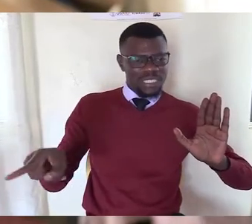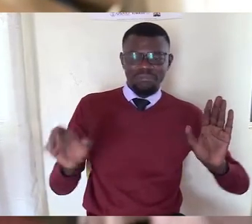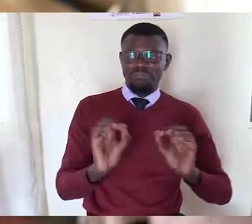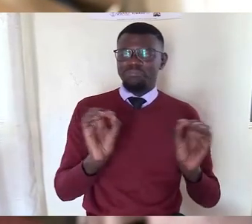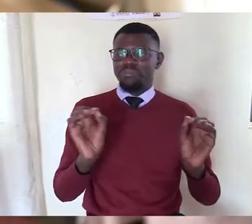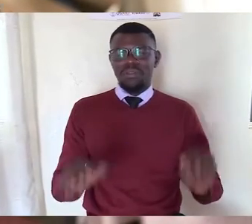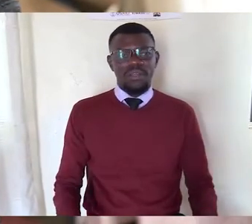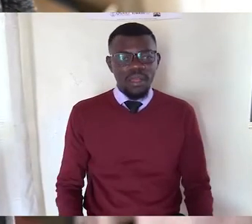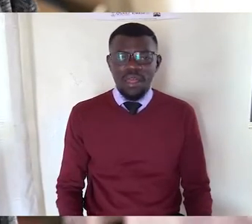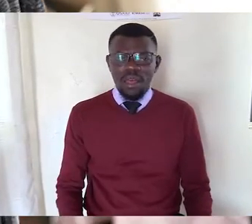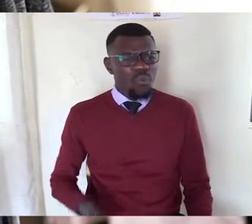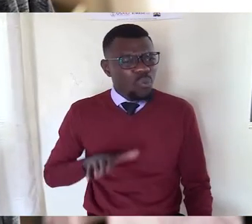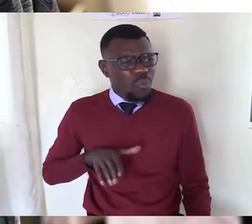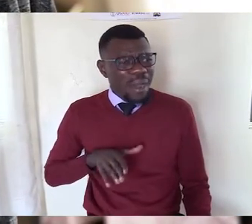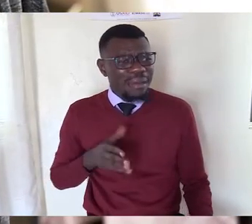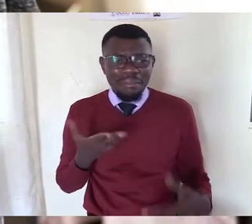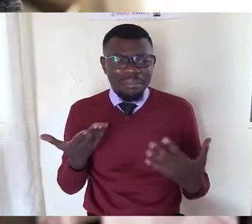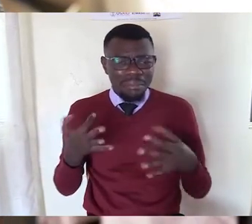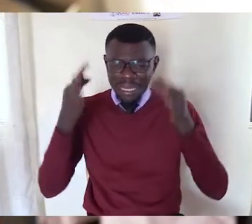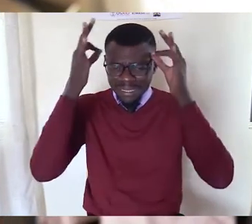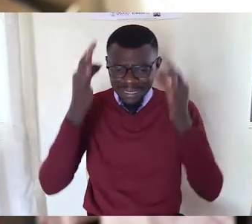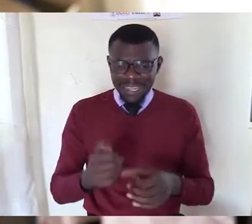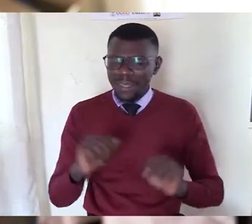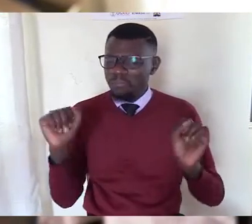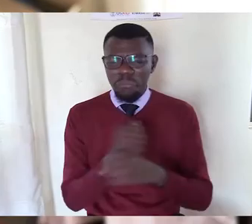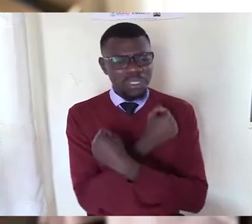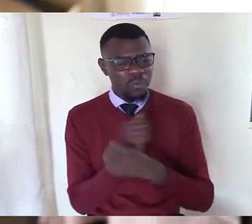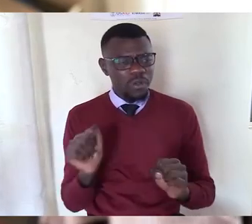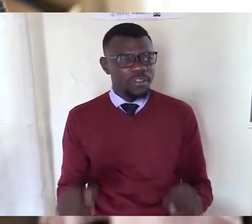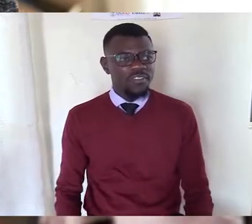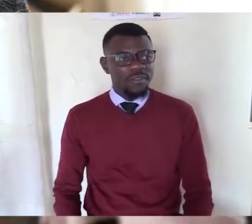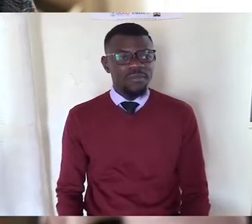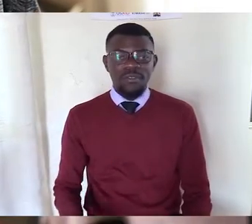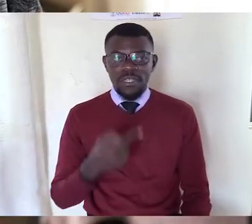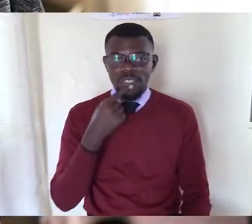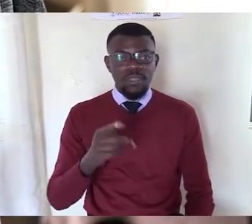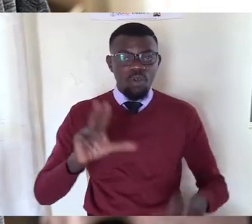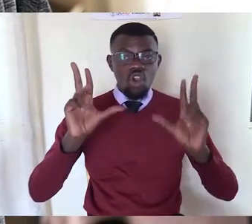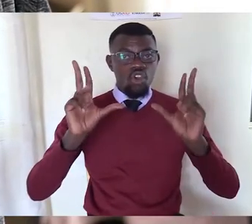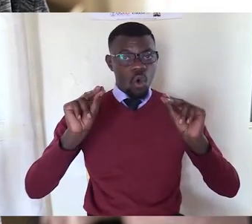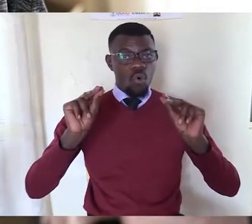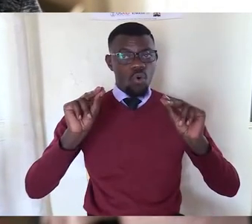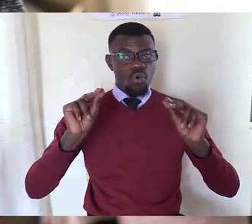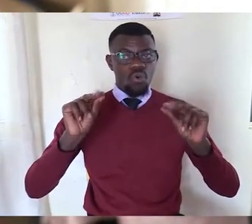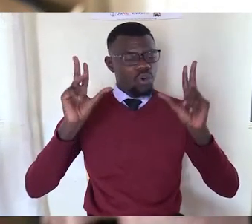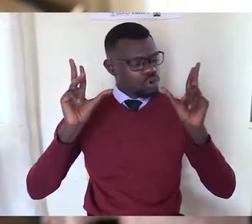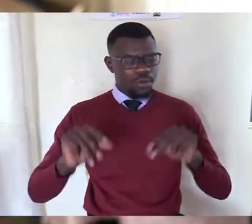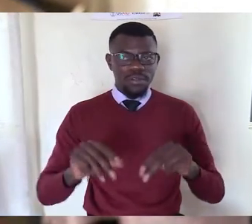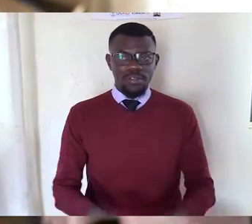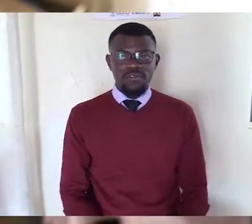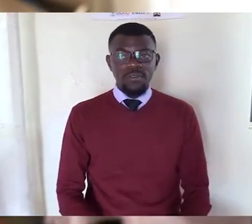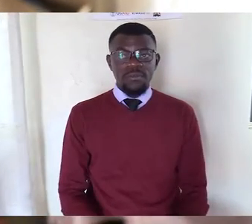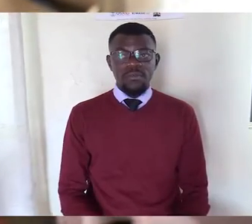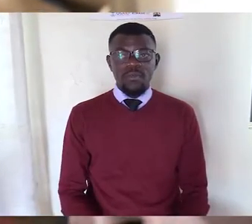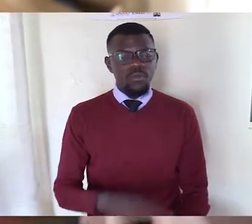Just because you're a woman, you can't even make a decision. We must say no. Wamama tutasema no. Wacha